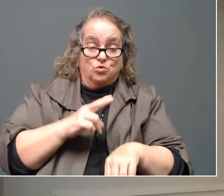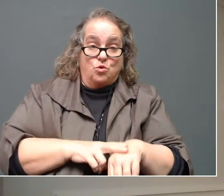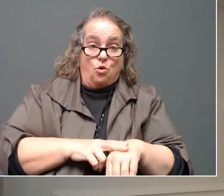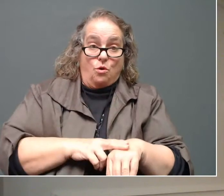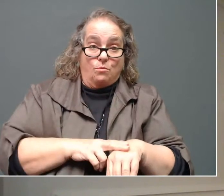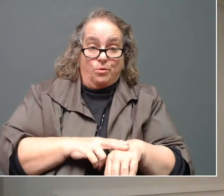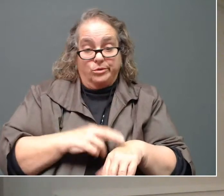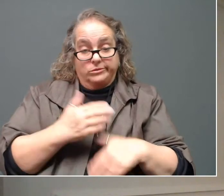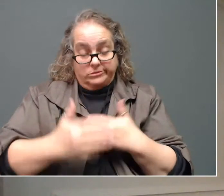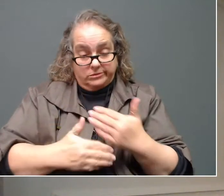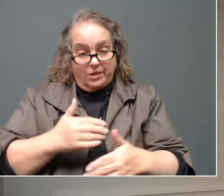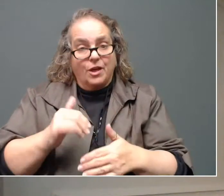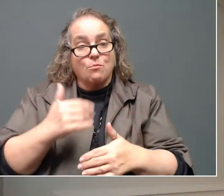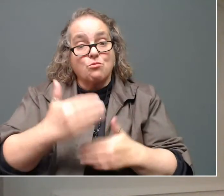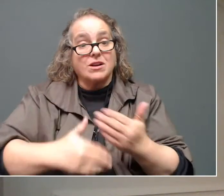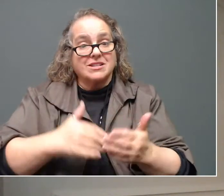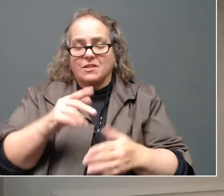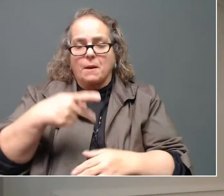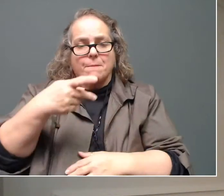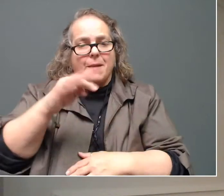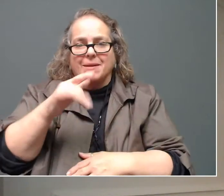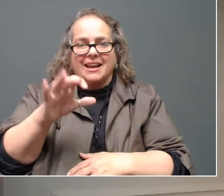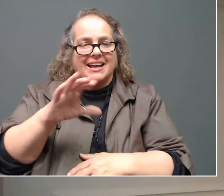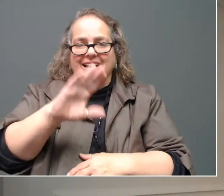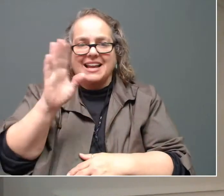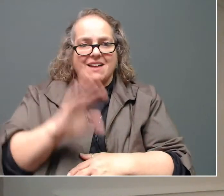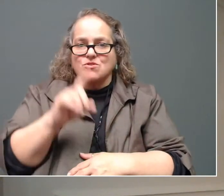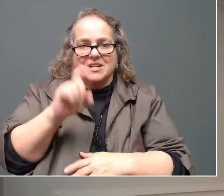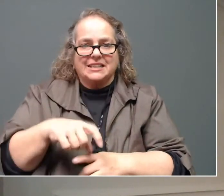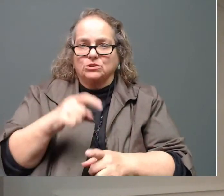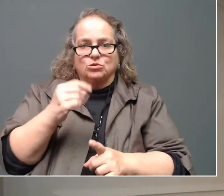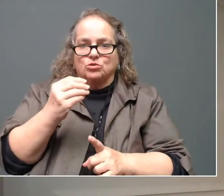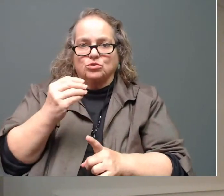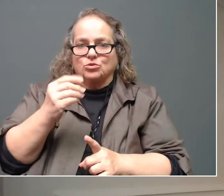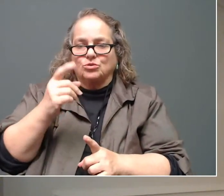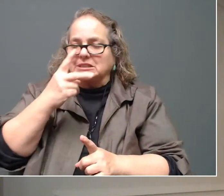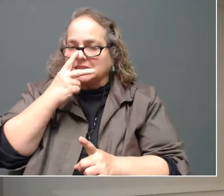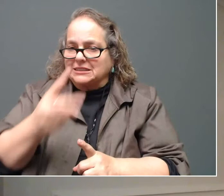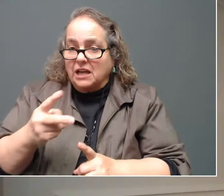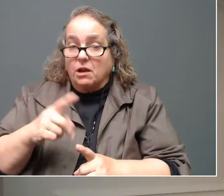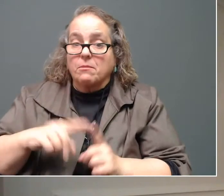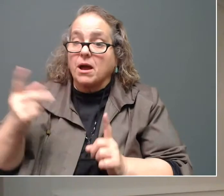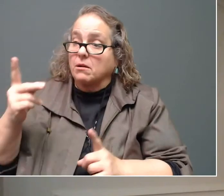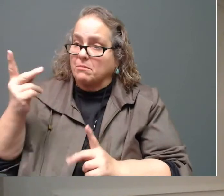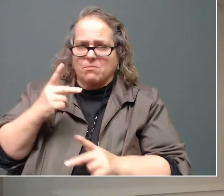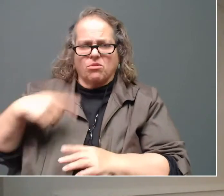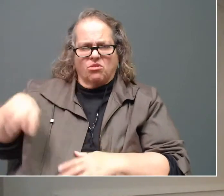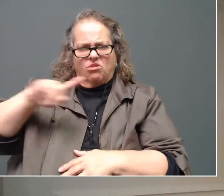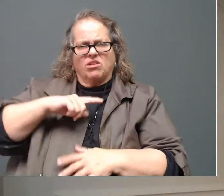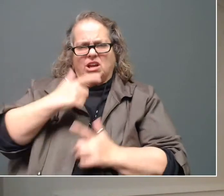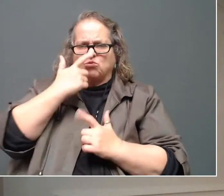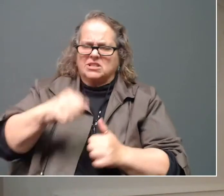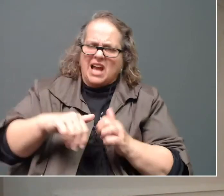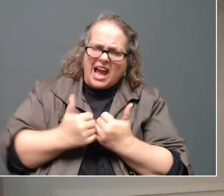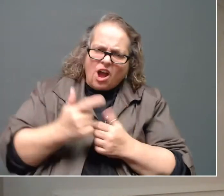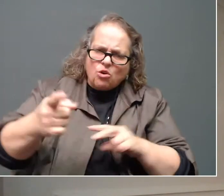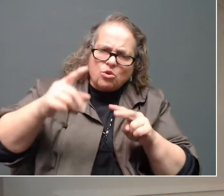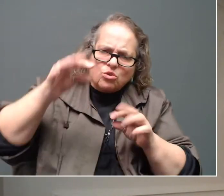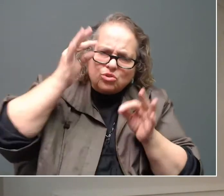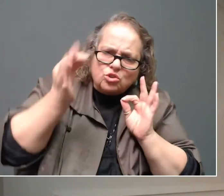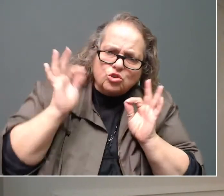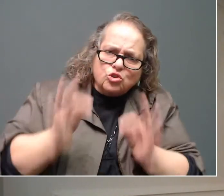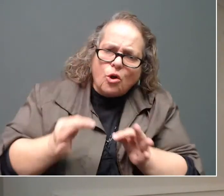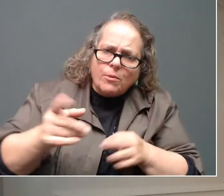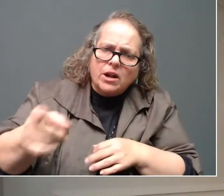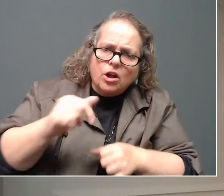the public would never attend to, but clearly the public has an interest in this because of the sheer magnitude